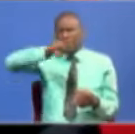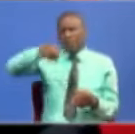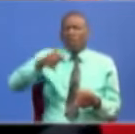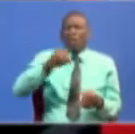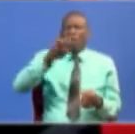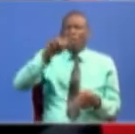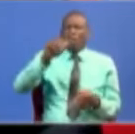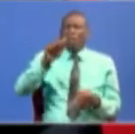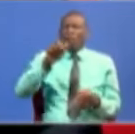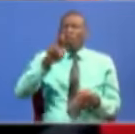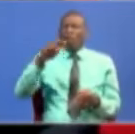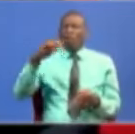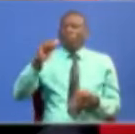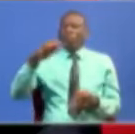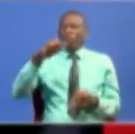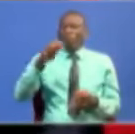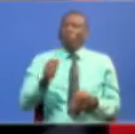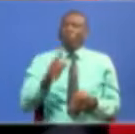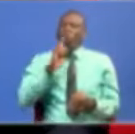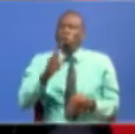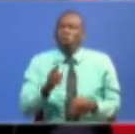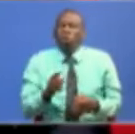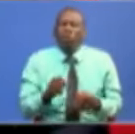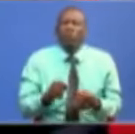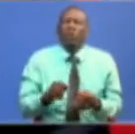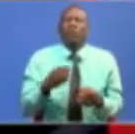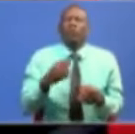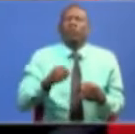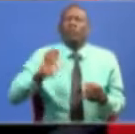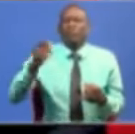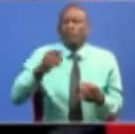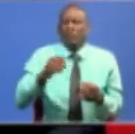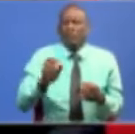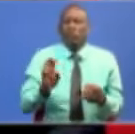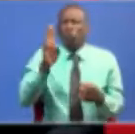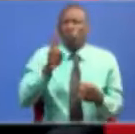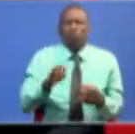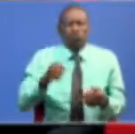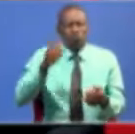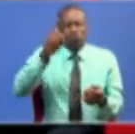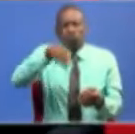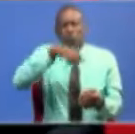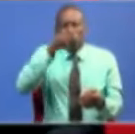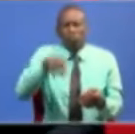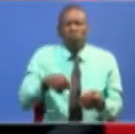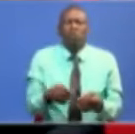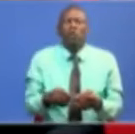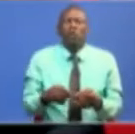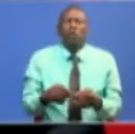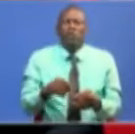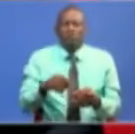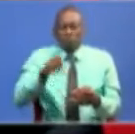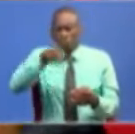then-president Uhuru Kenyatta to dissolve parliament for failure to enact legislation required to implement the two-thirds gender